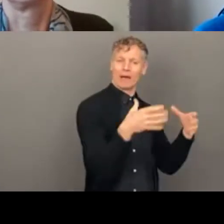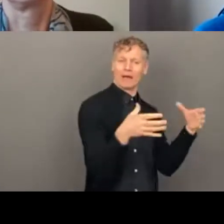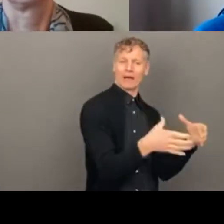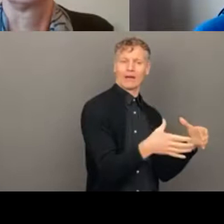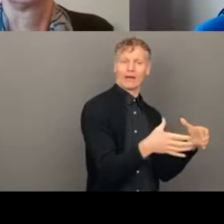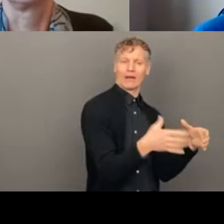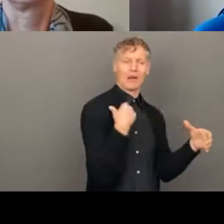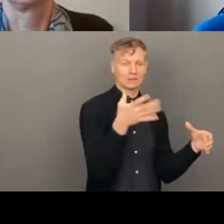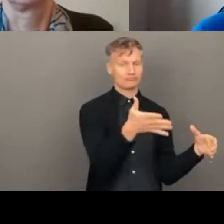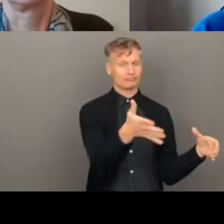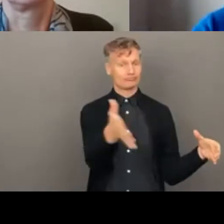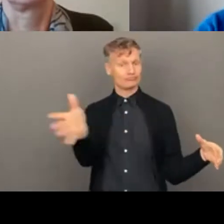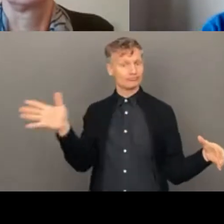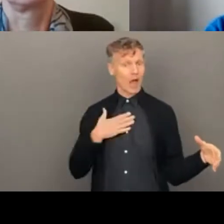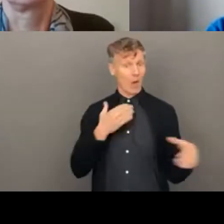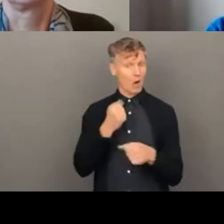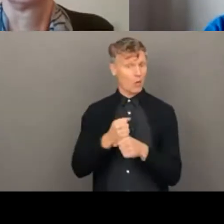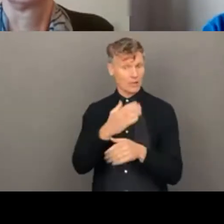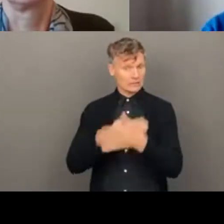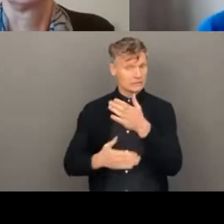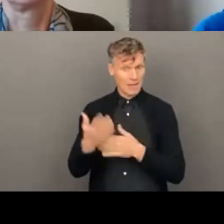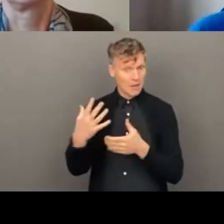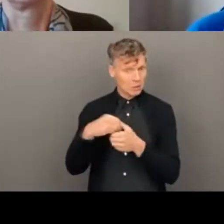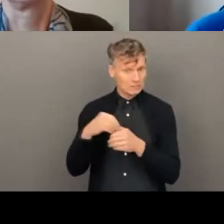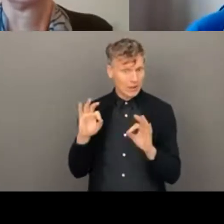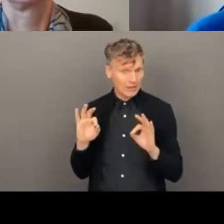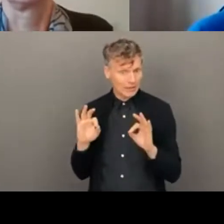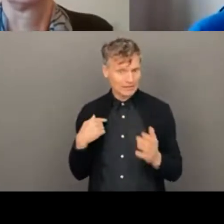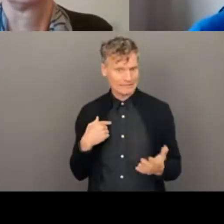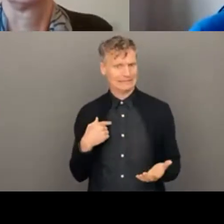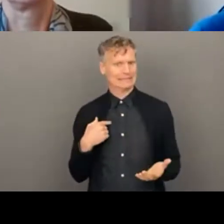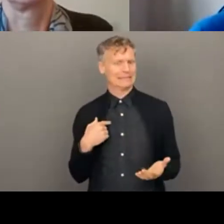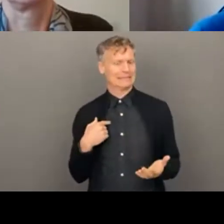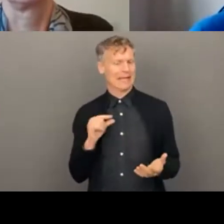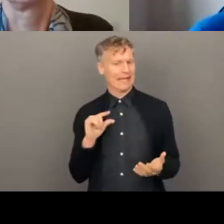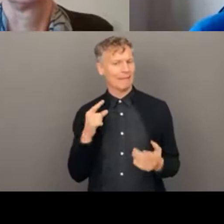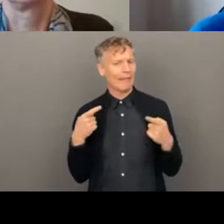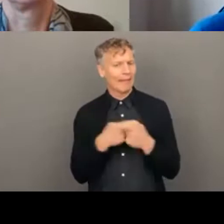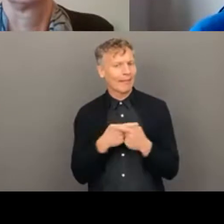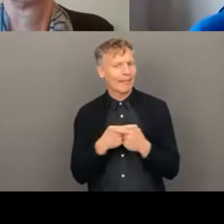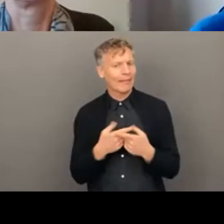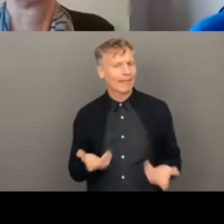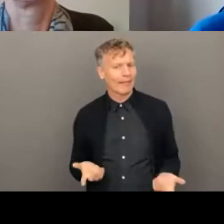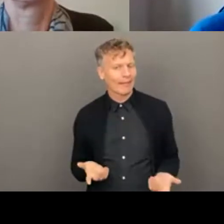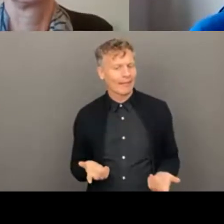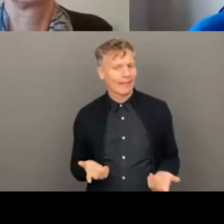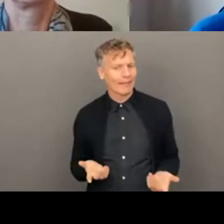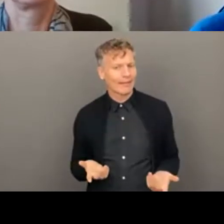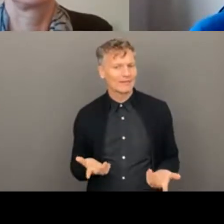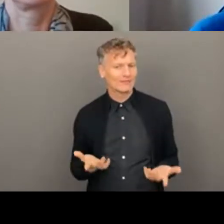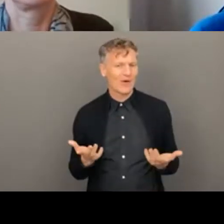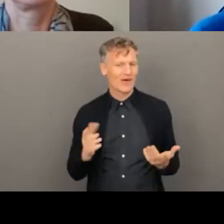to see that. It's, you know, we've seen, as David said, where the blanks were, where our biases are, or where our blind spots have